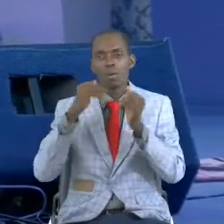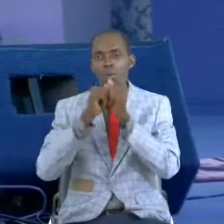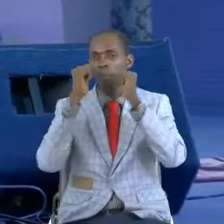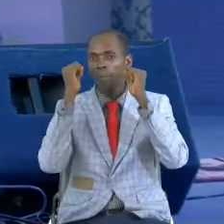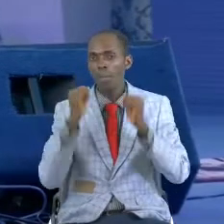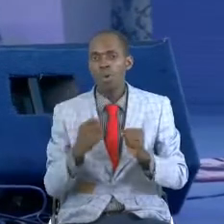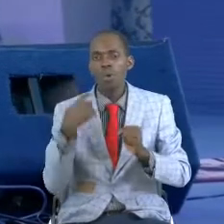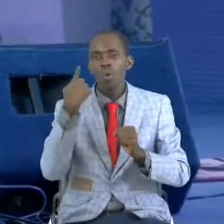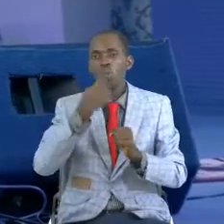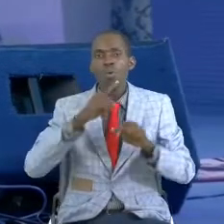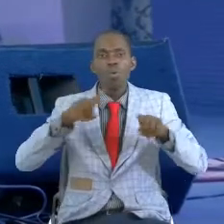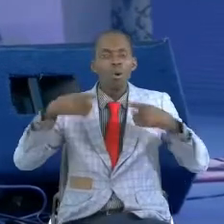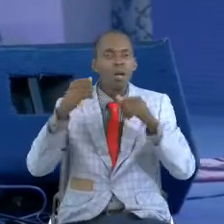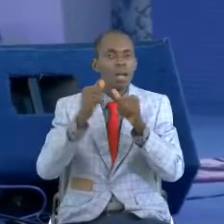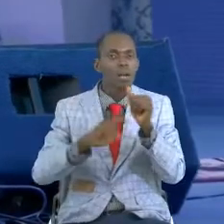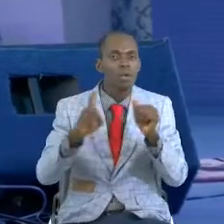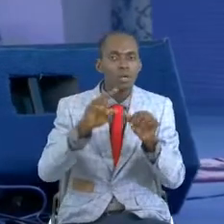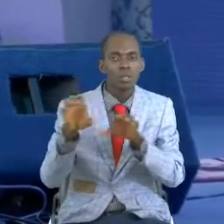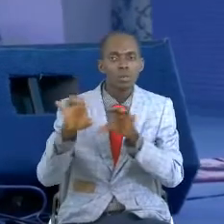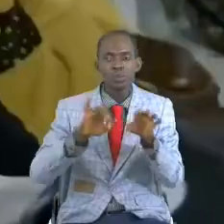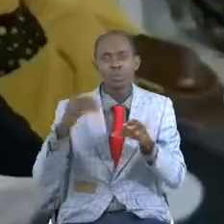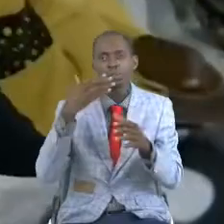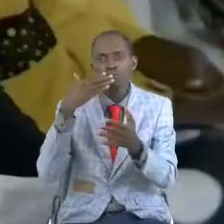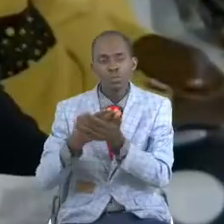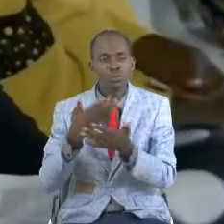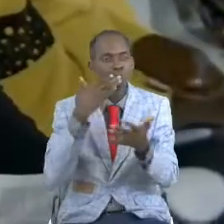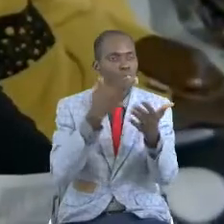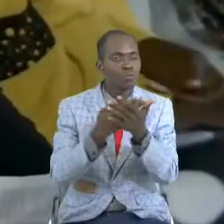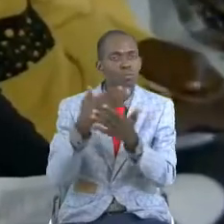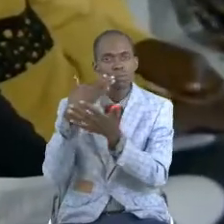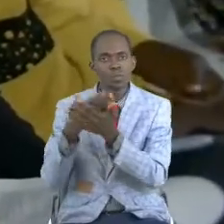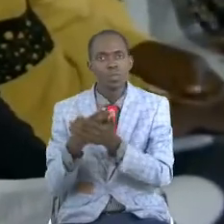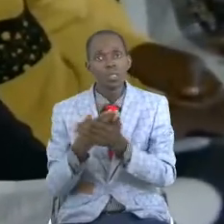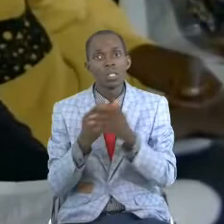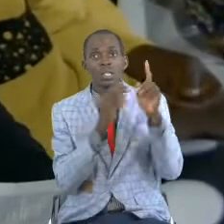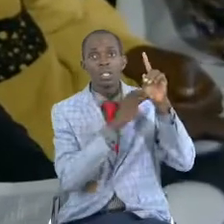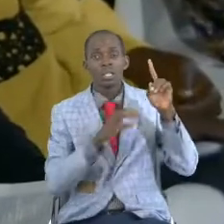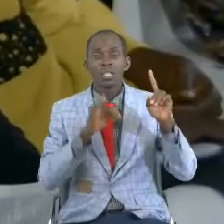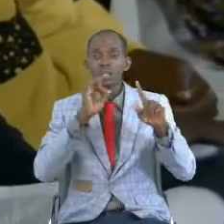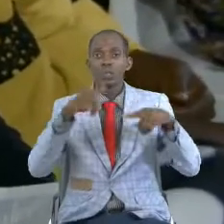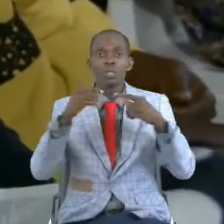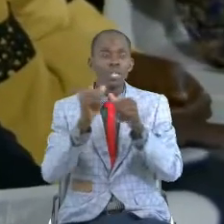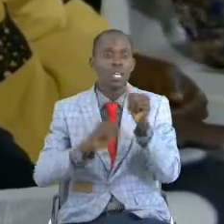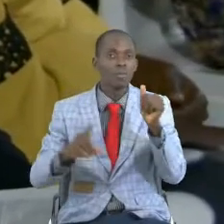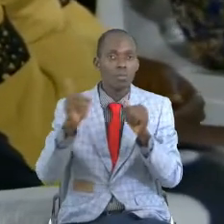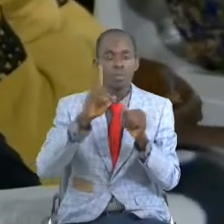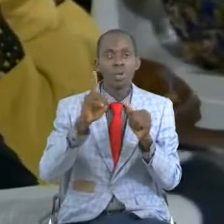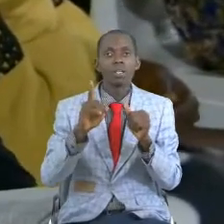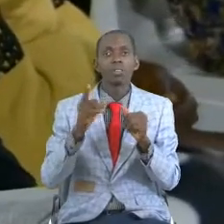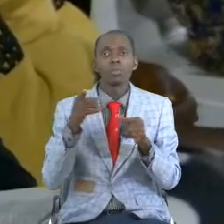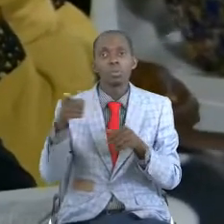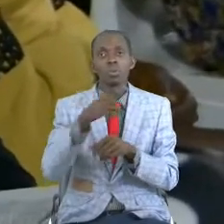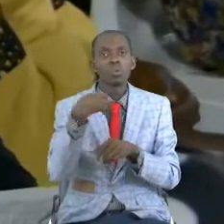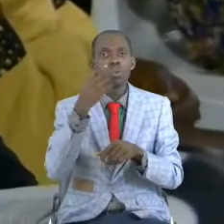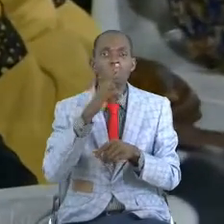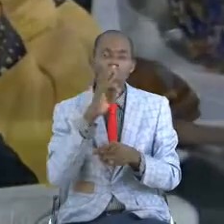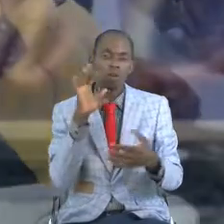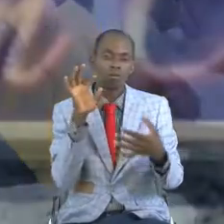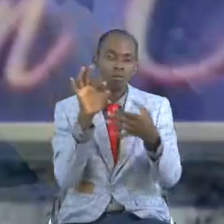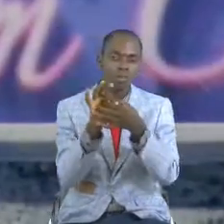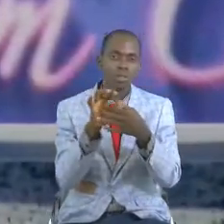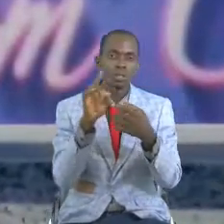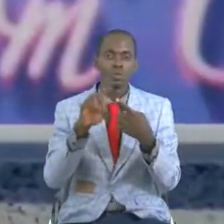doing good, is going about everywhere. All those who are connected with this crusade, as